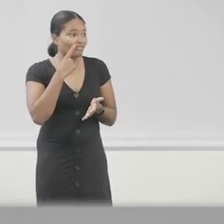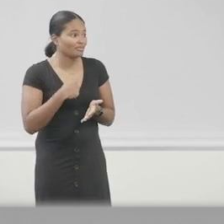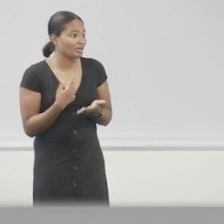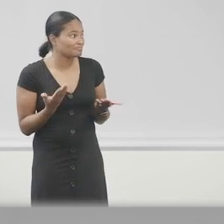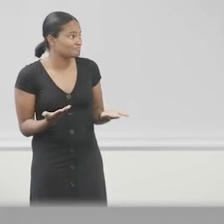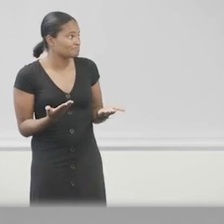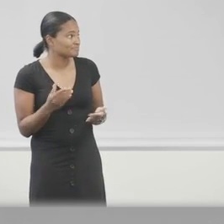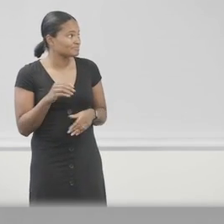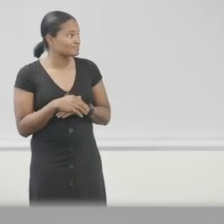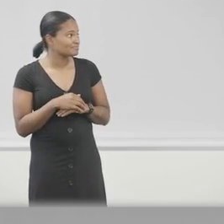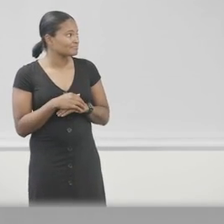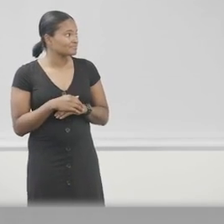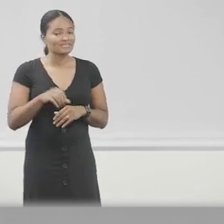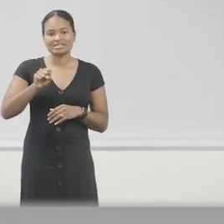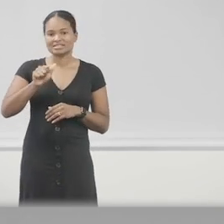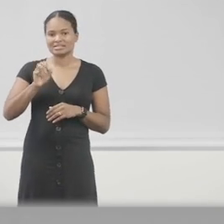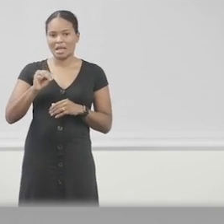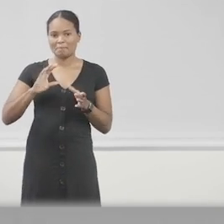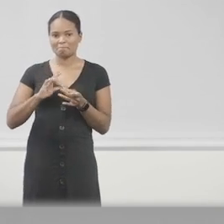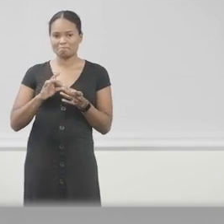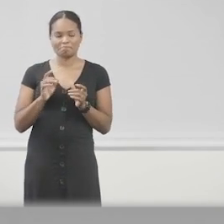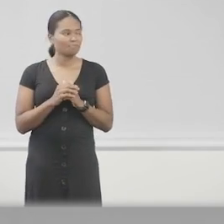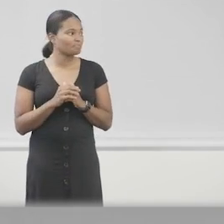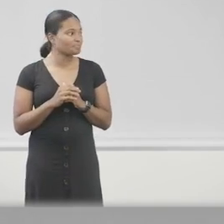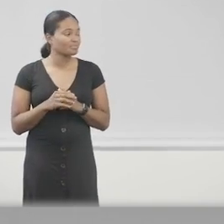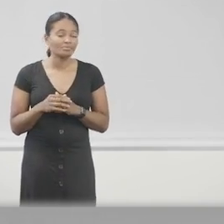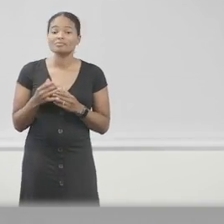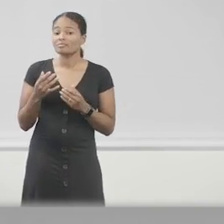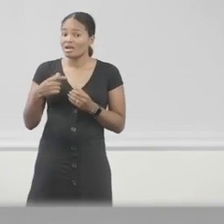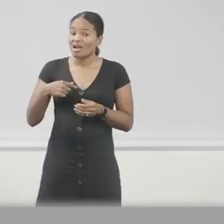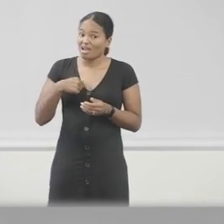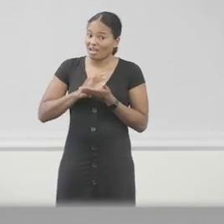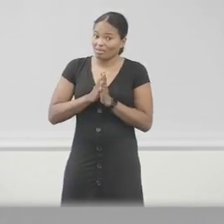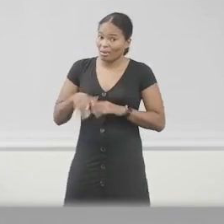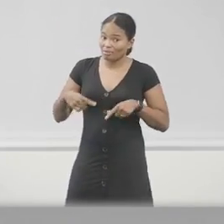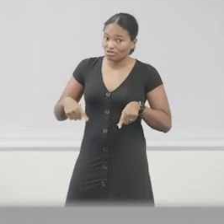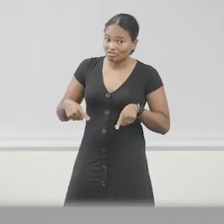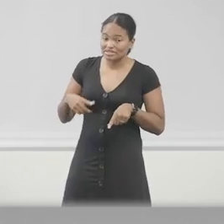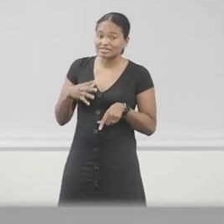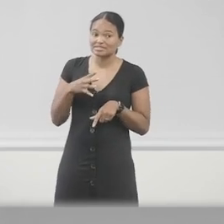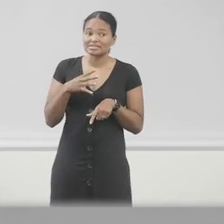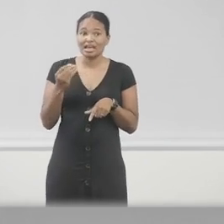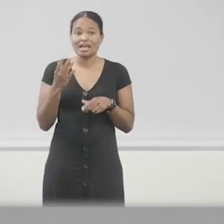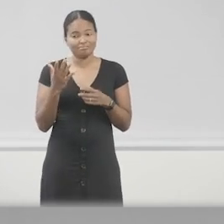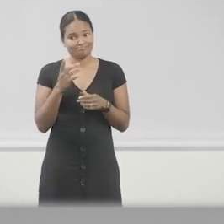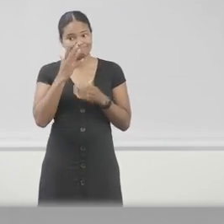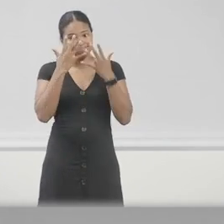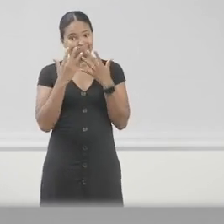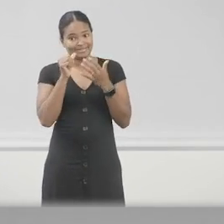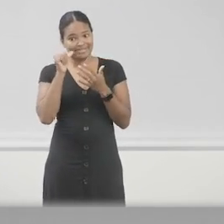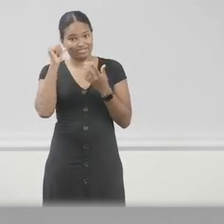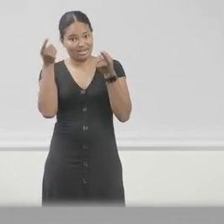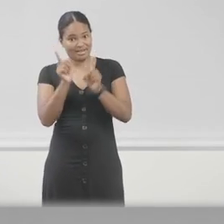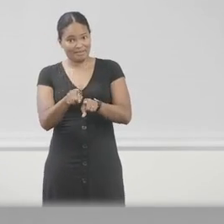All right, Norm. Well, one of the things that always makes me nervous, and sadly, it came to fruition yesterday. It seems